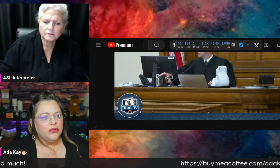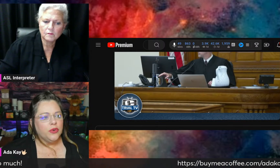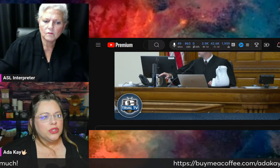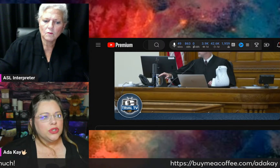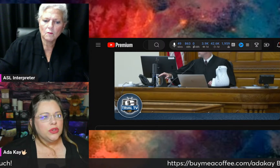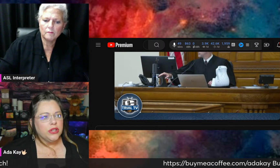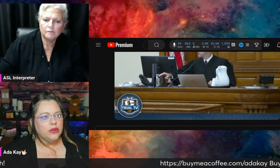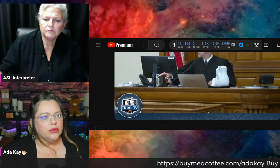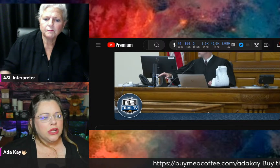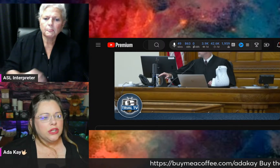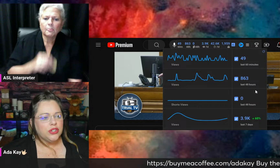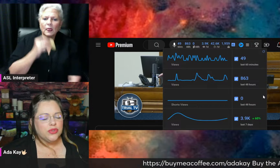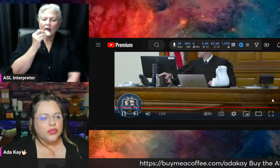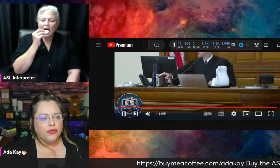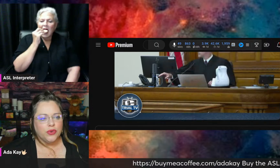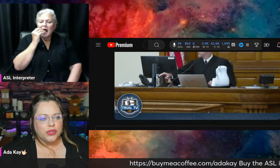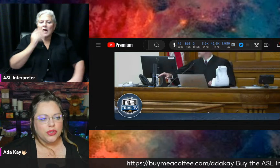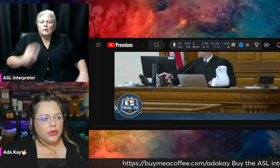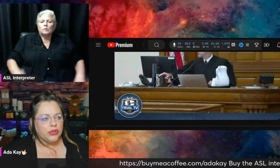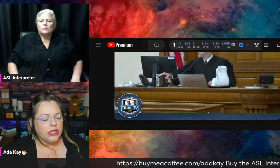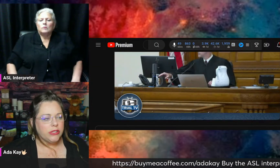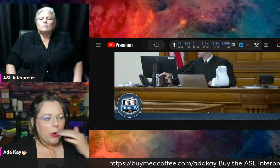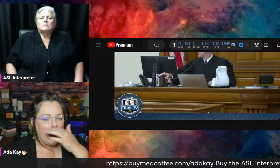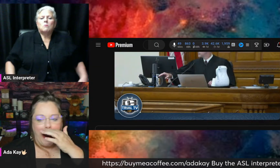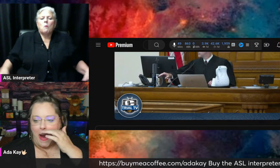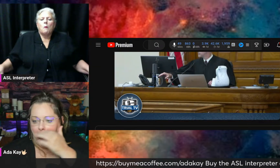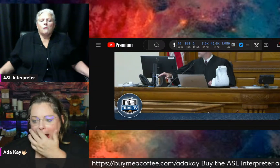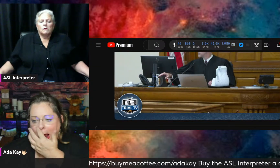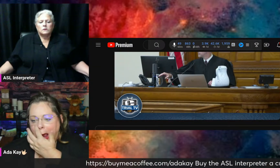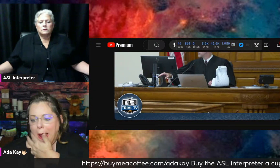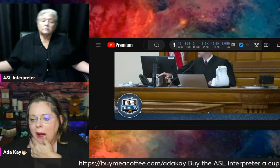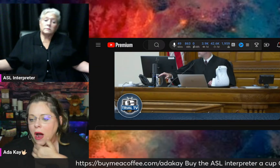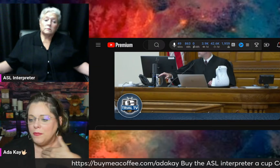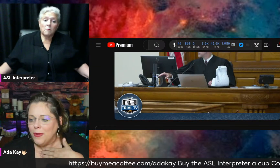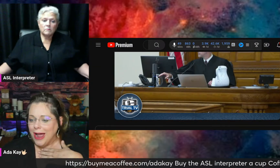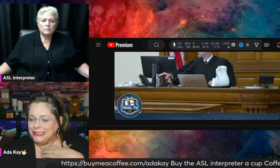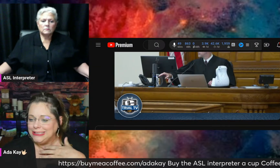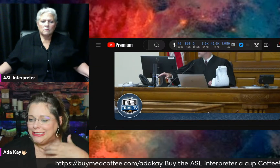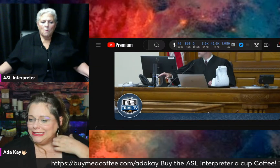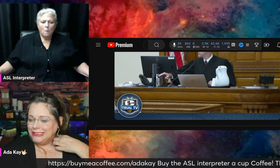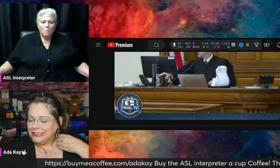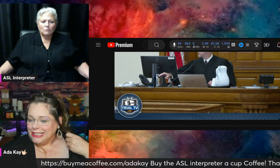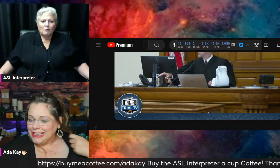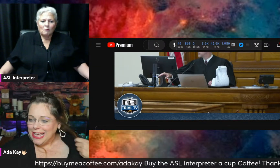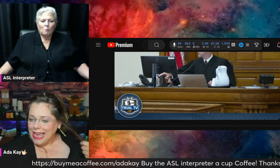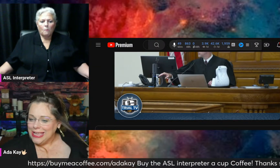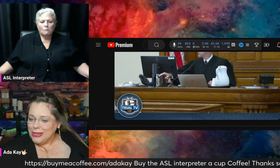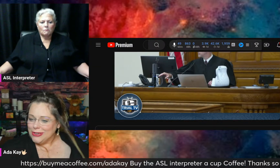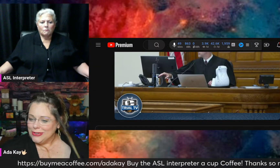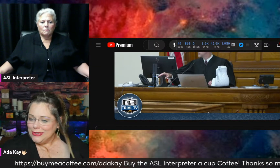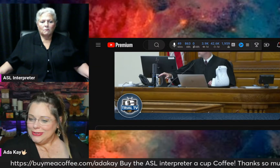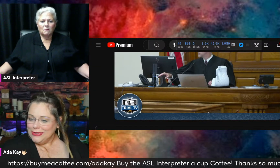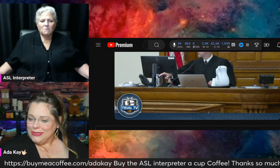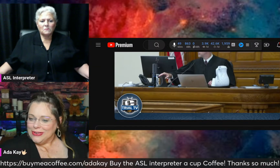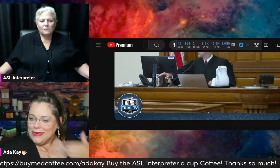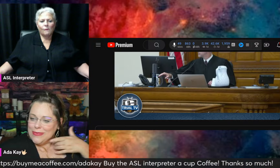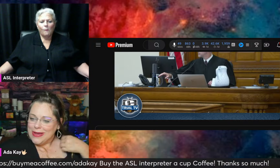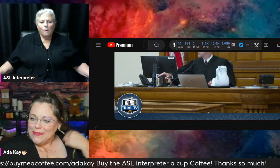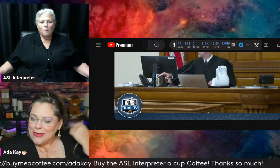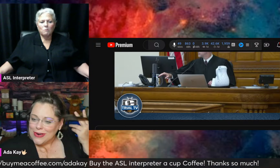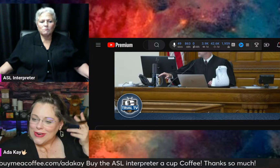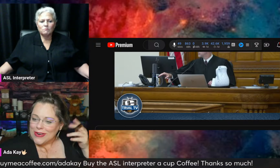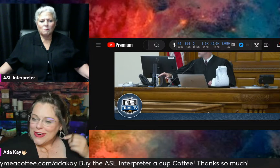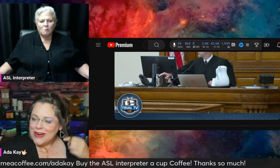Okay, they're frozen on the other side too. So they're frozen on both sides. Okay. Oh, Braxton, thank you. You're